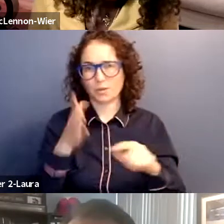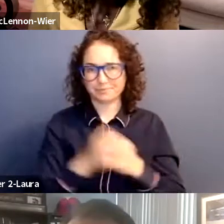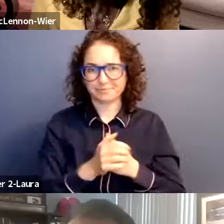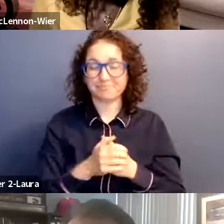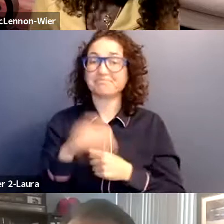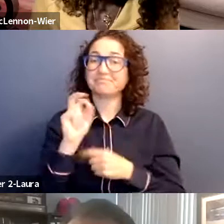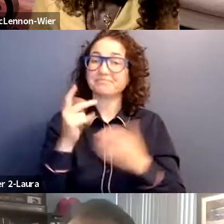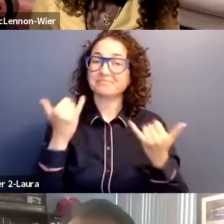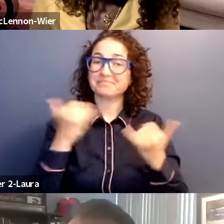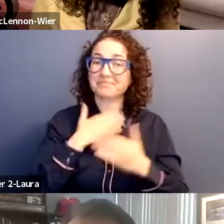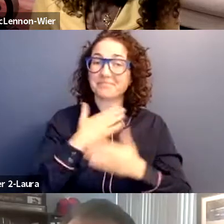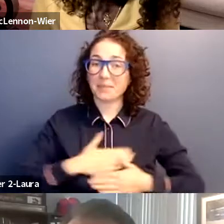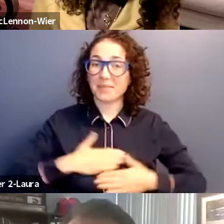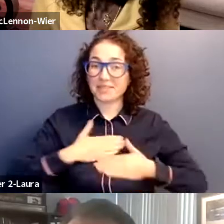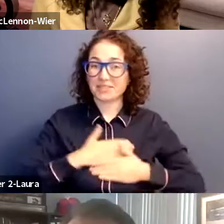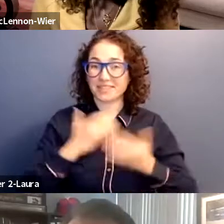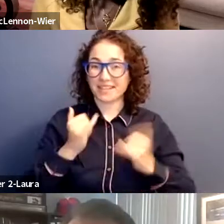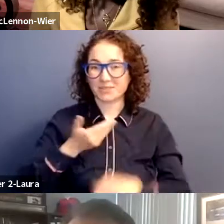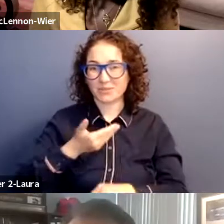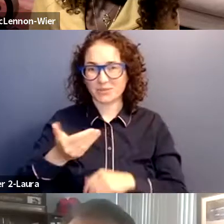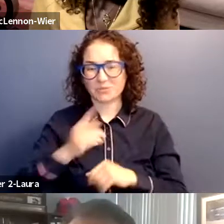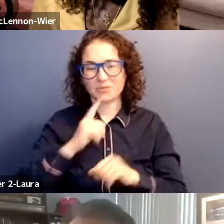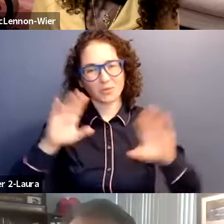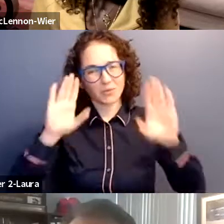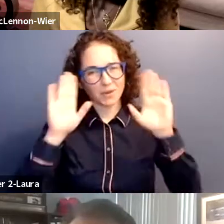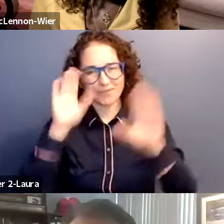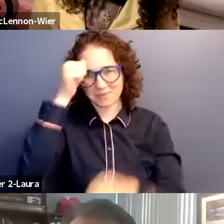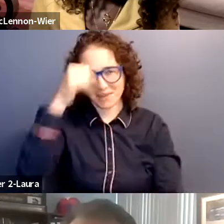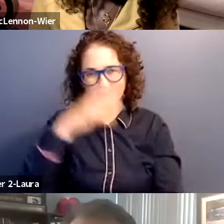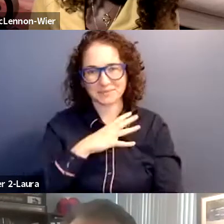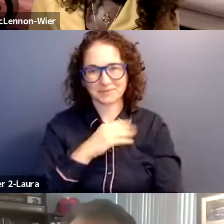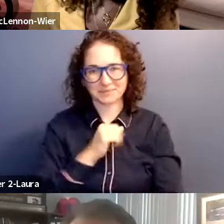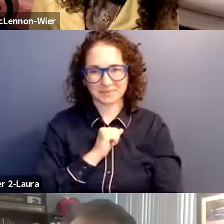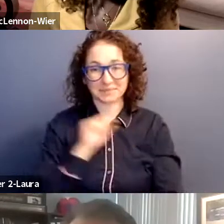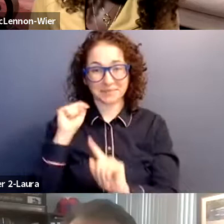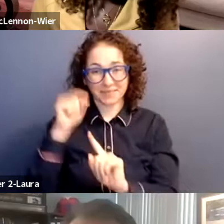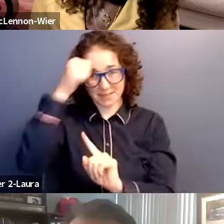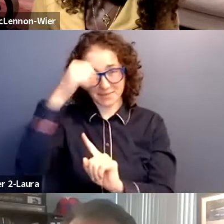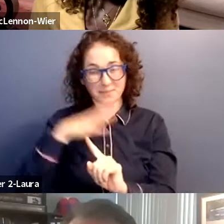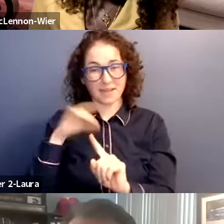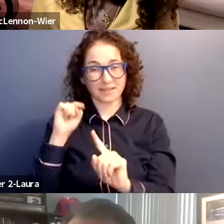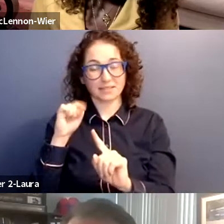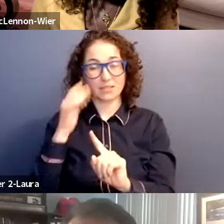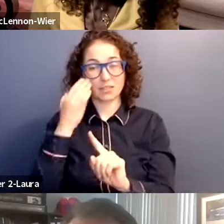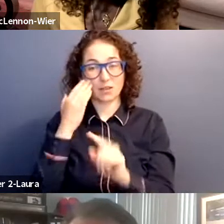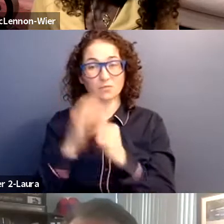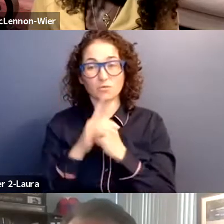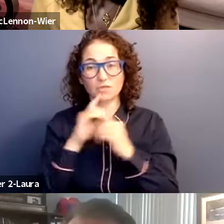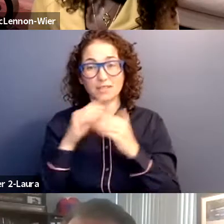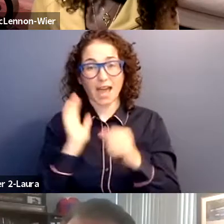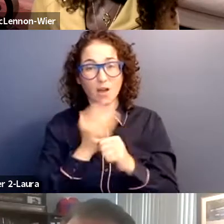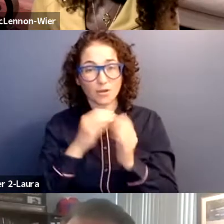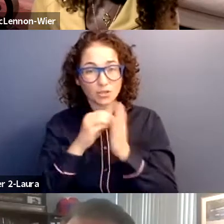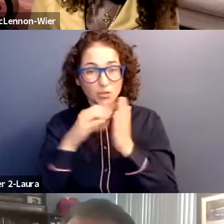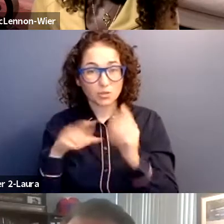Now, it is my pleasure to introduce a wonderful man. This man believes in our students. He thinks